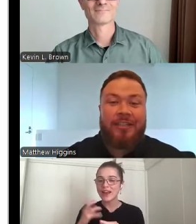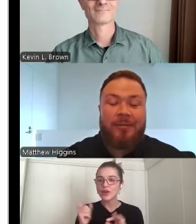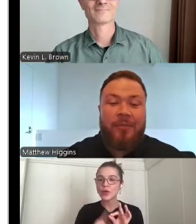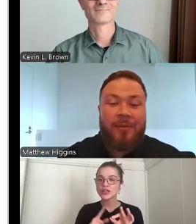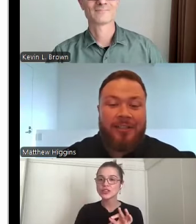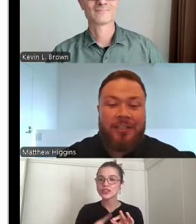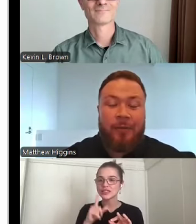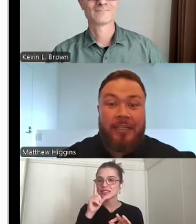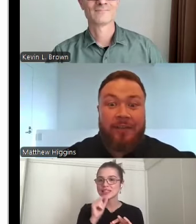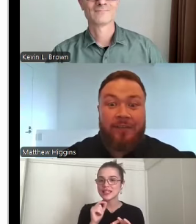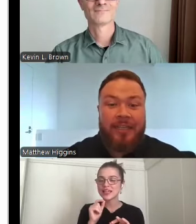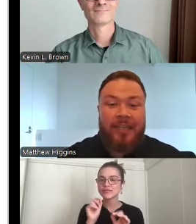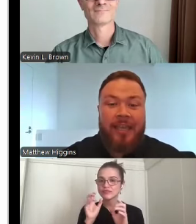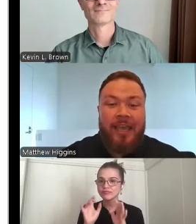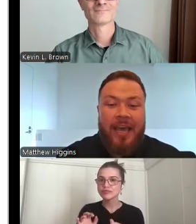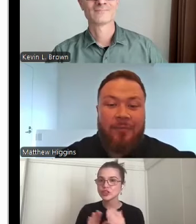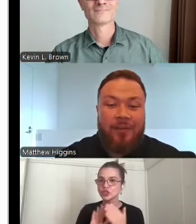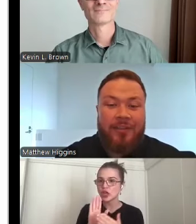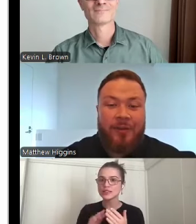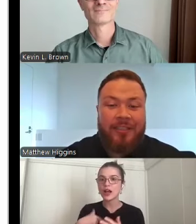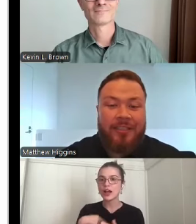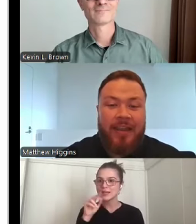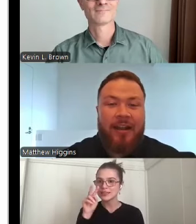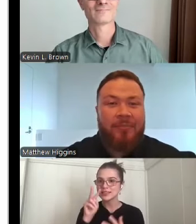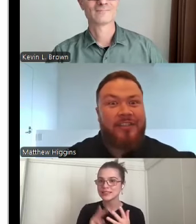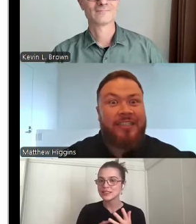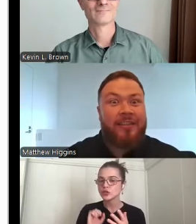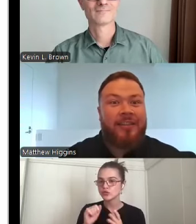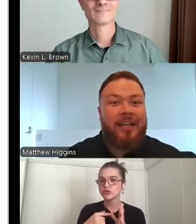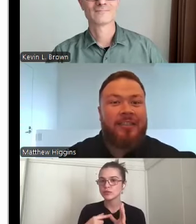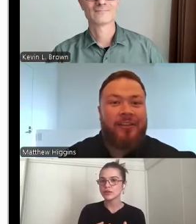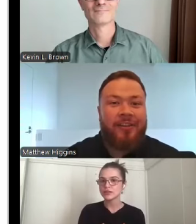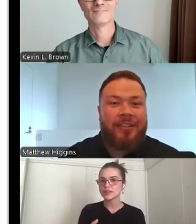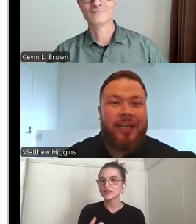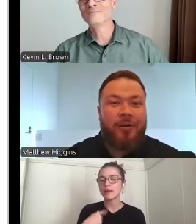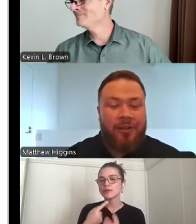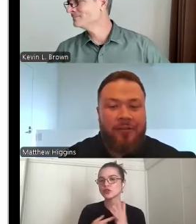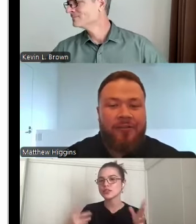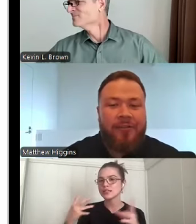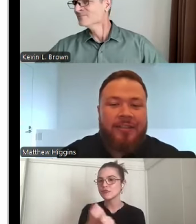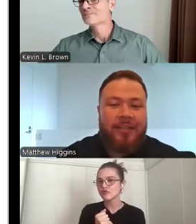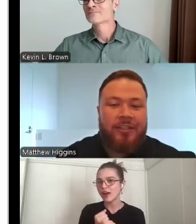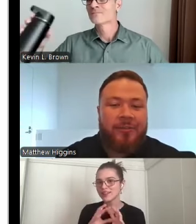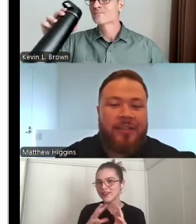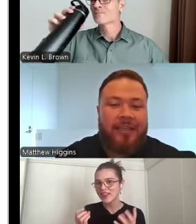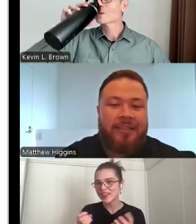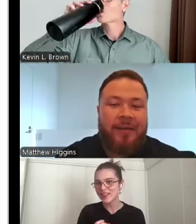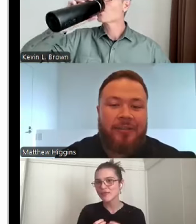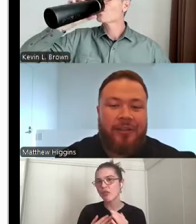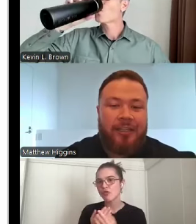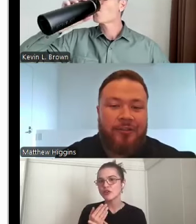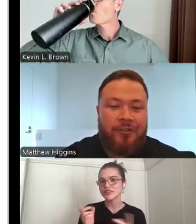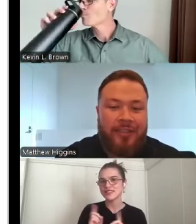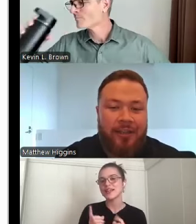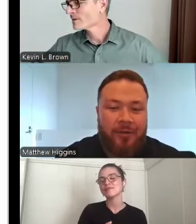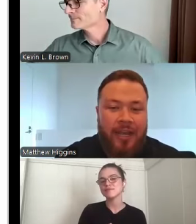to pop it into the chat. We can definitely see your responses there, and I'm sort of just synthesizing those as they go along throughout the session. So please